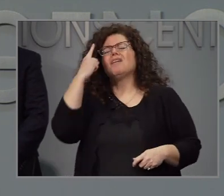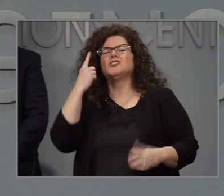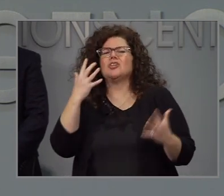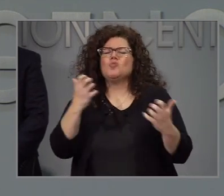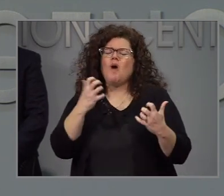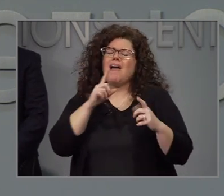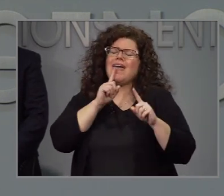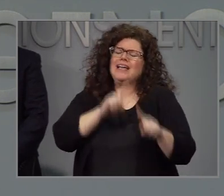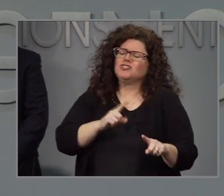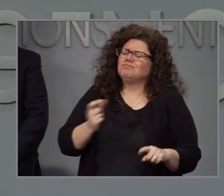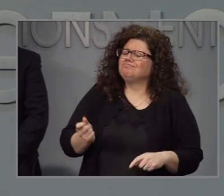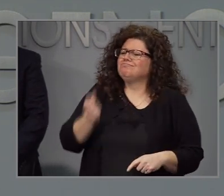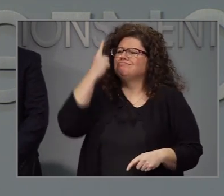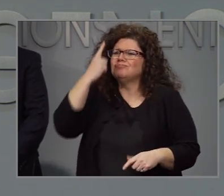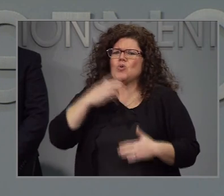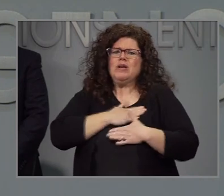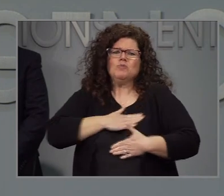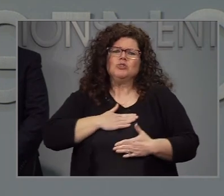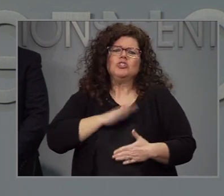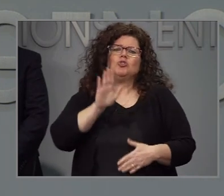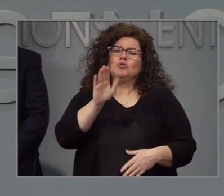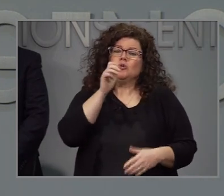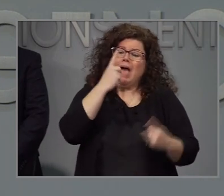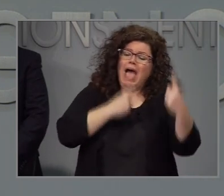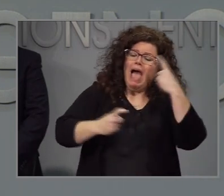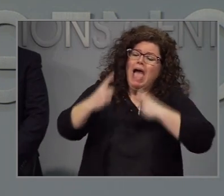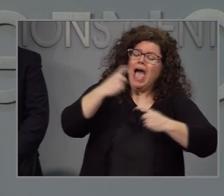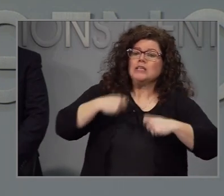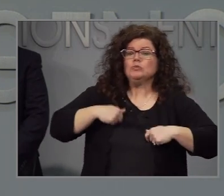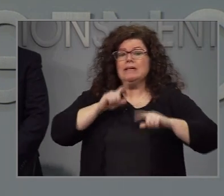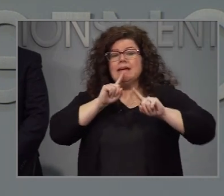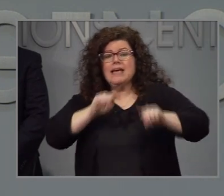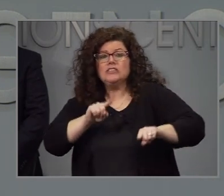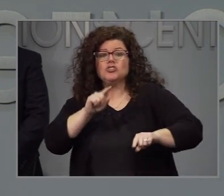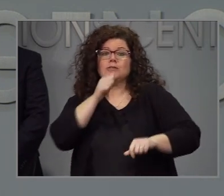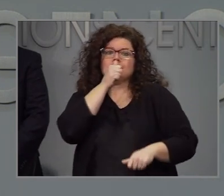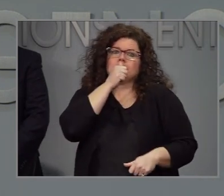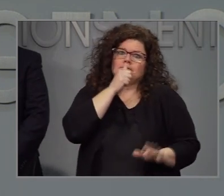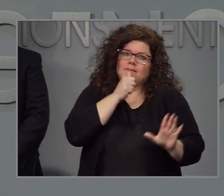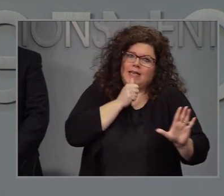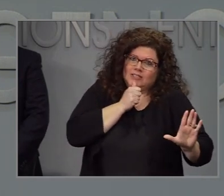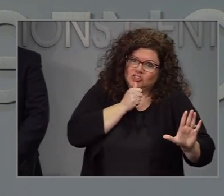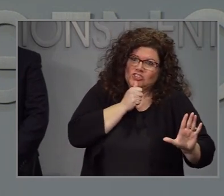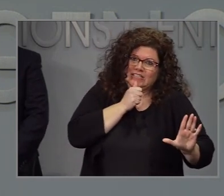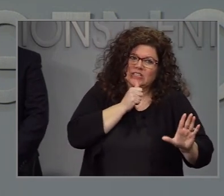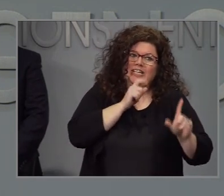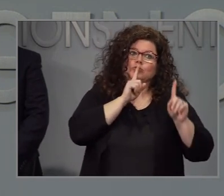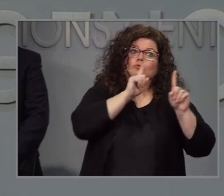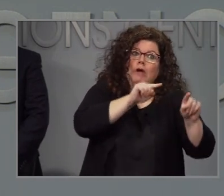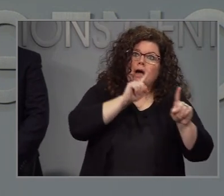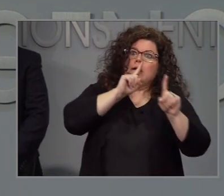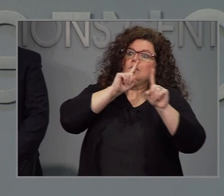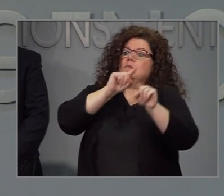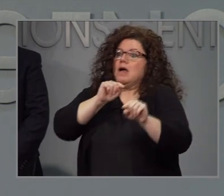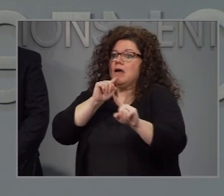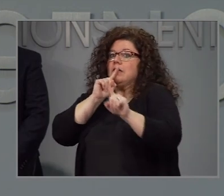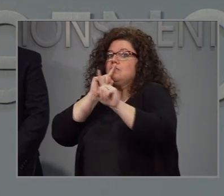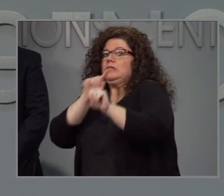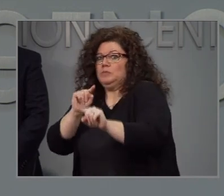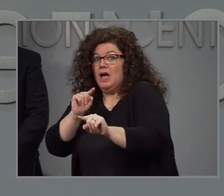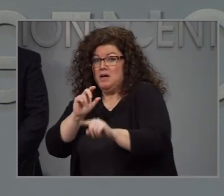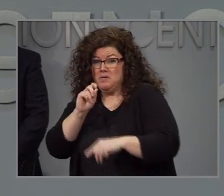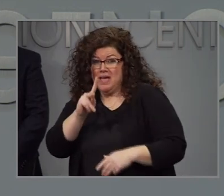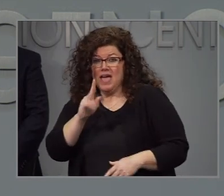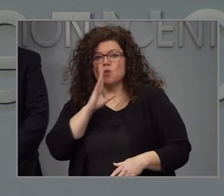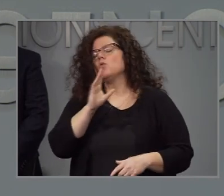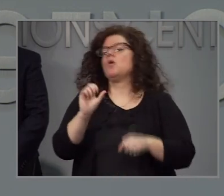certainly appreciate everyone's patience as we work hard to both respond to the crisis and respond to the request for more information. And